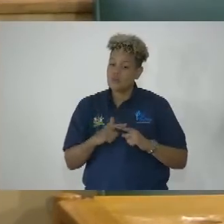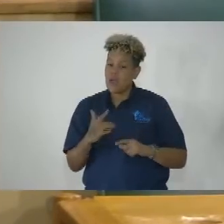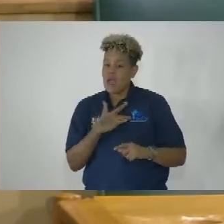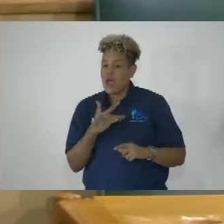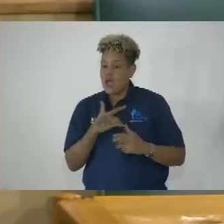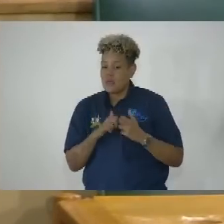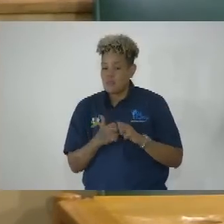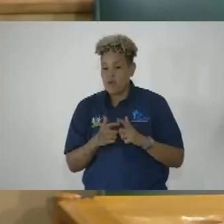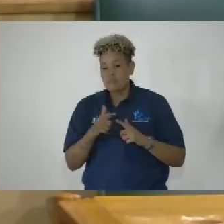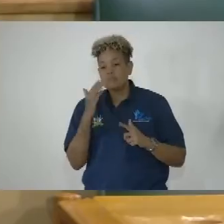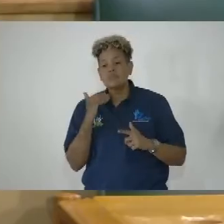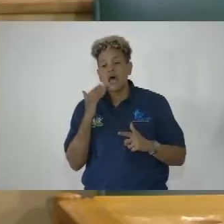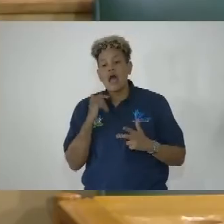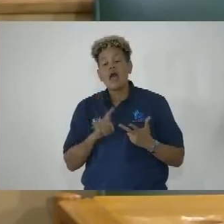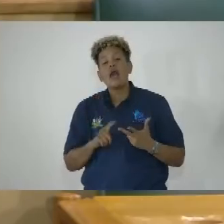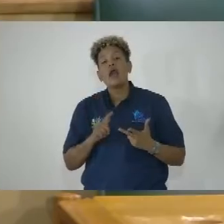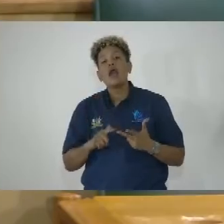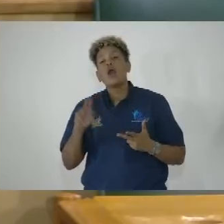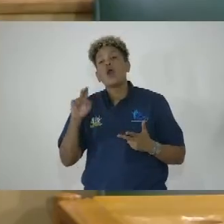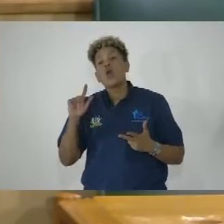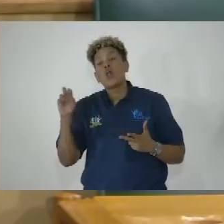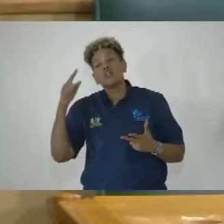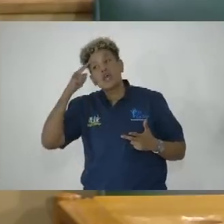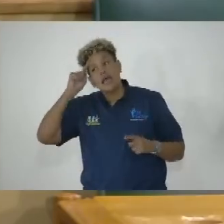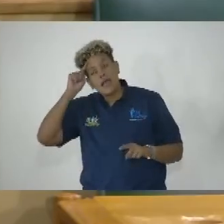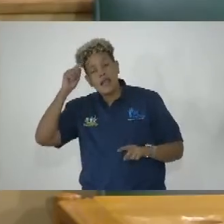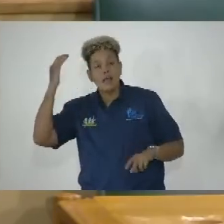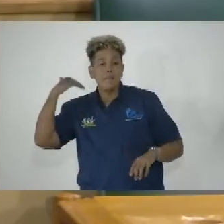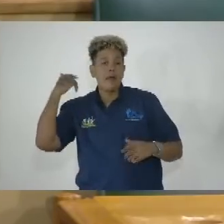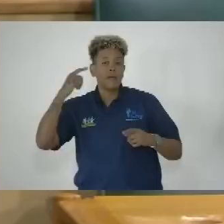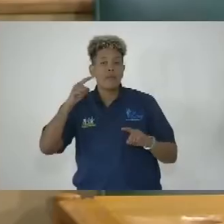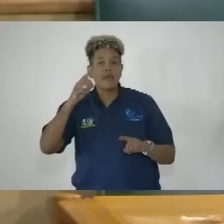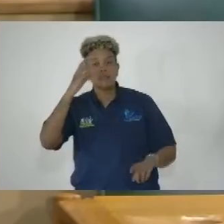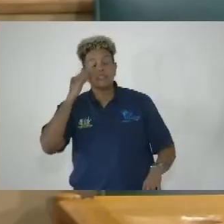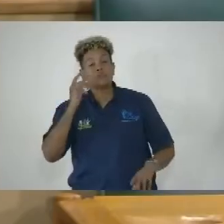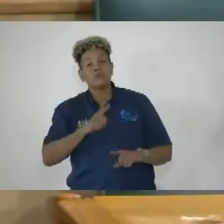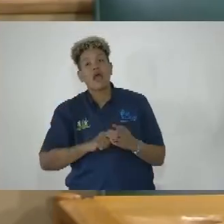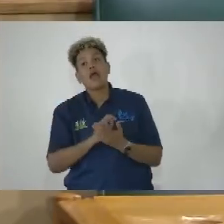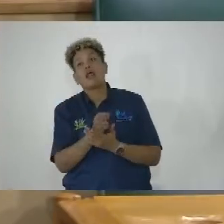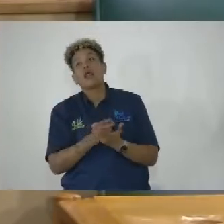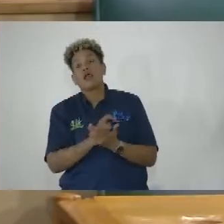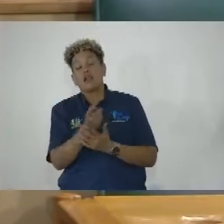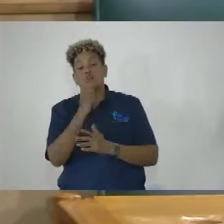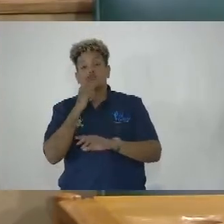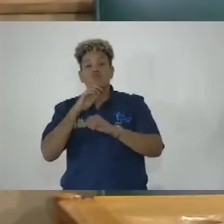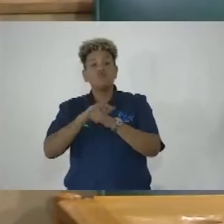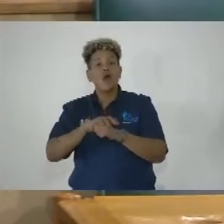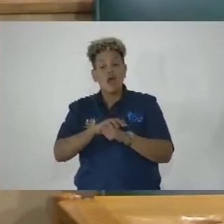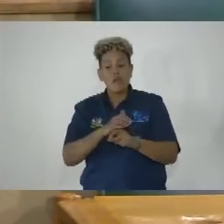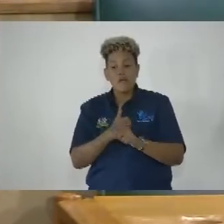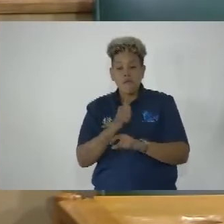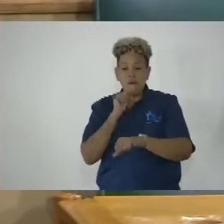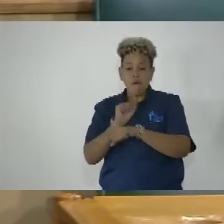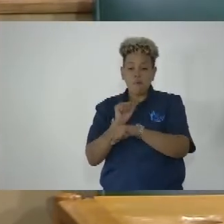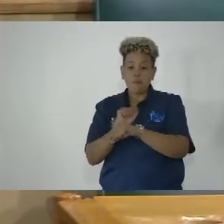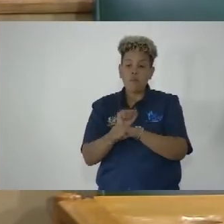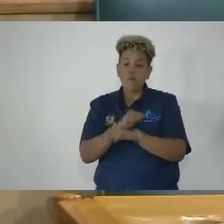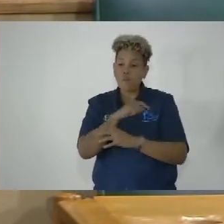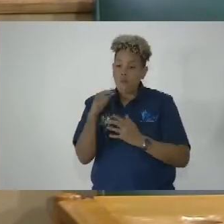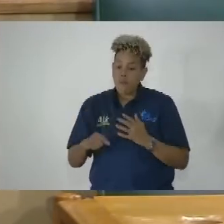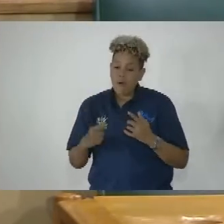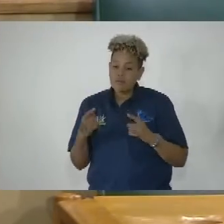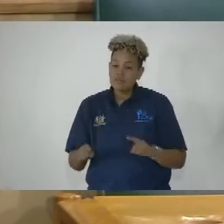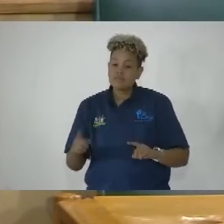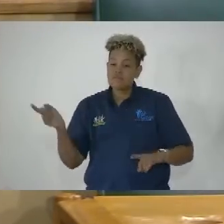disease, diabetes, ulcers, headache, back pains, insomnia, the stress of working under those conditions